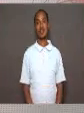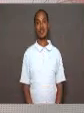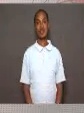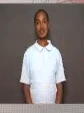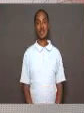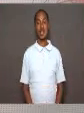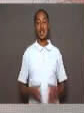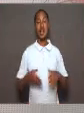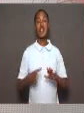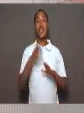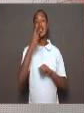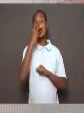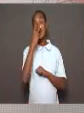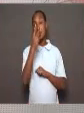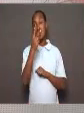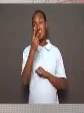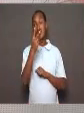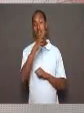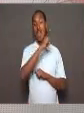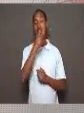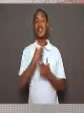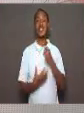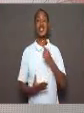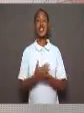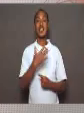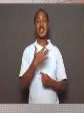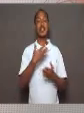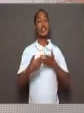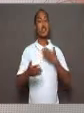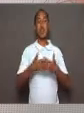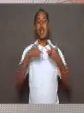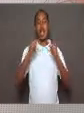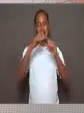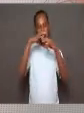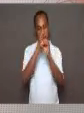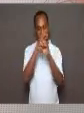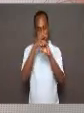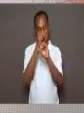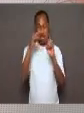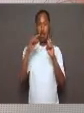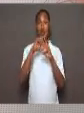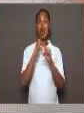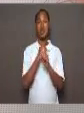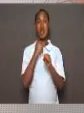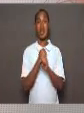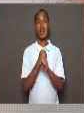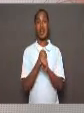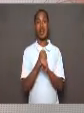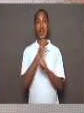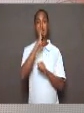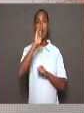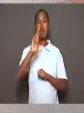Let us move on and discuss a simple experiment to prepare copper